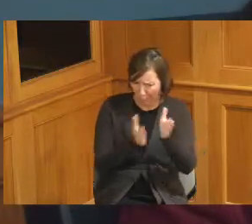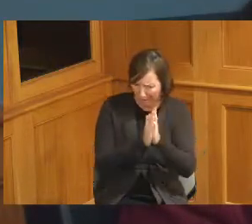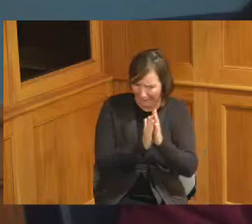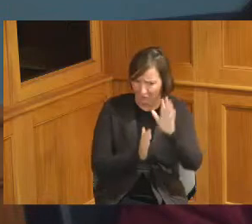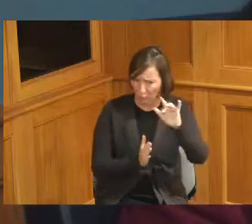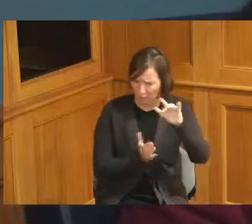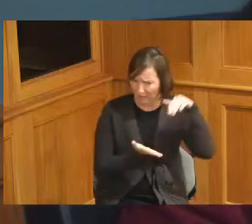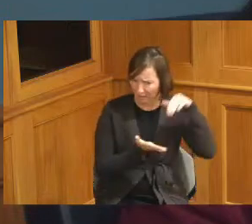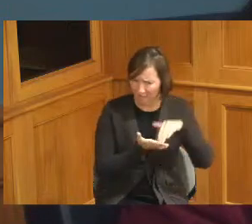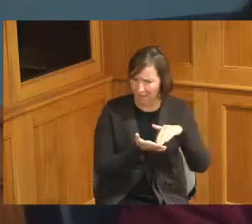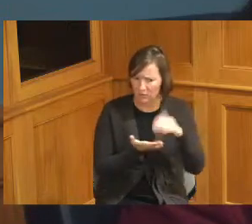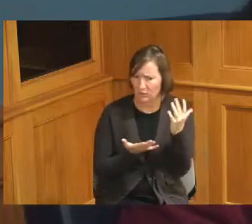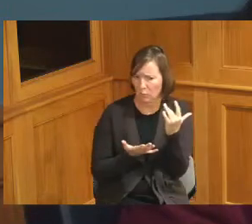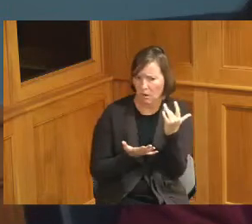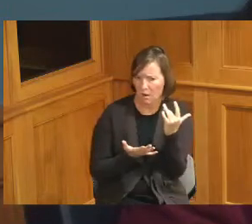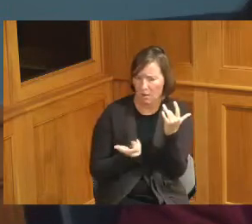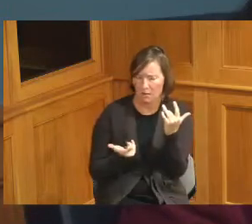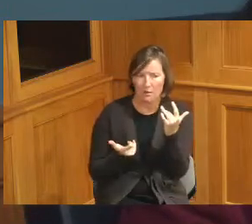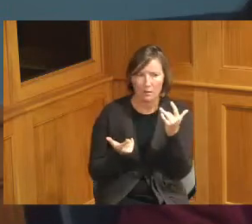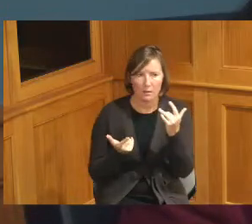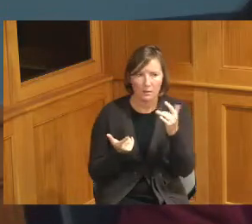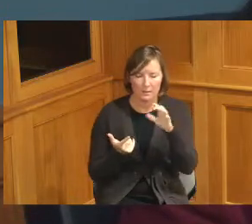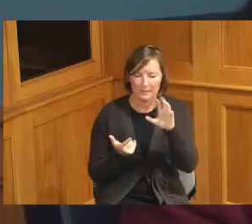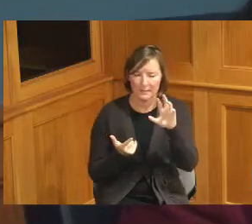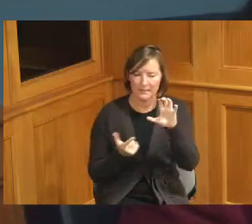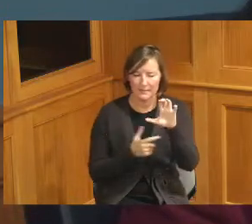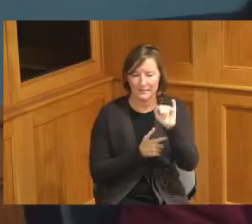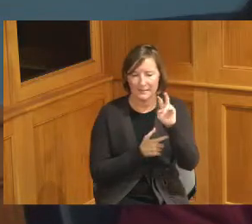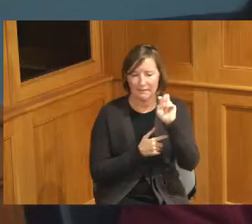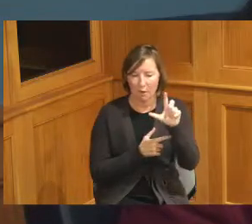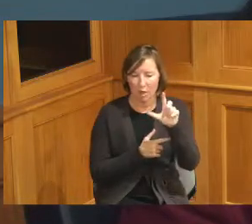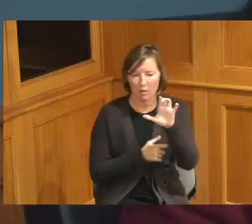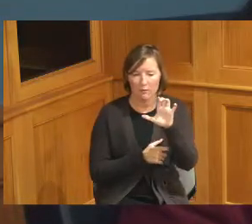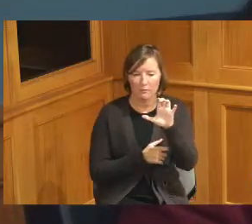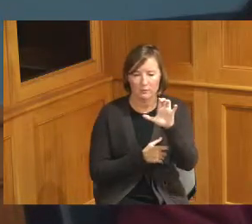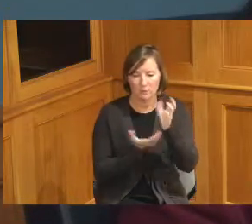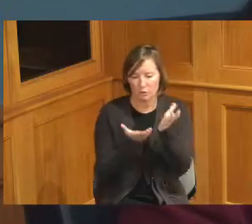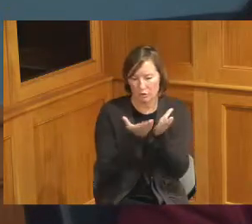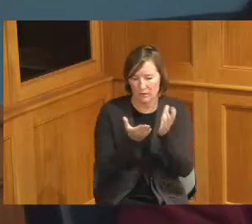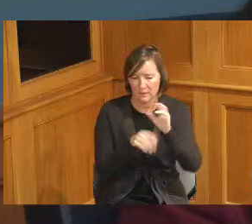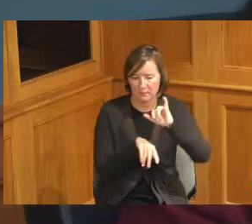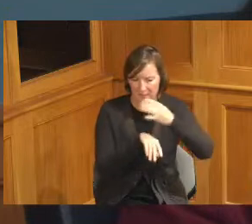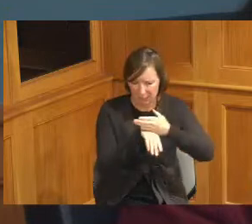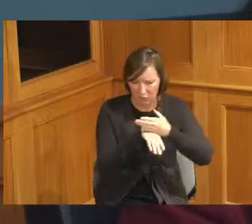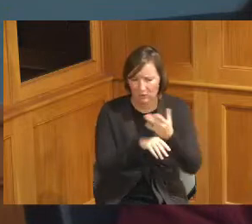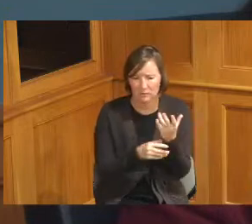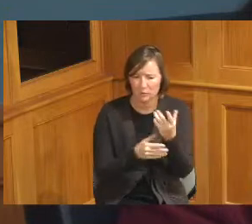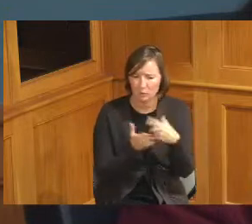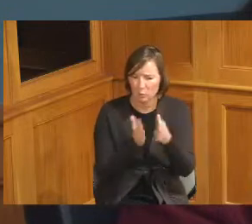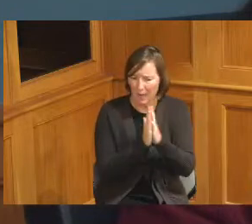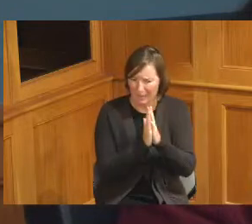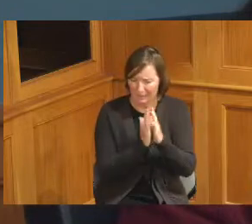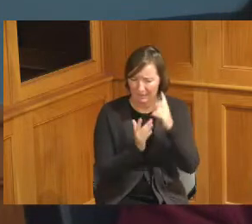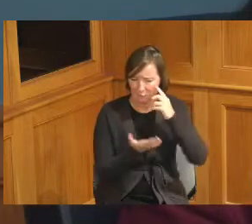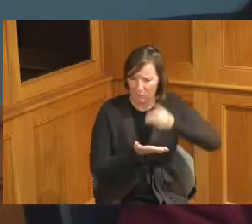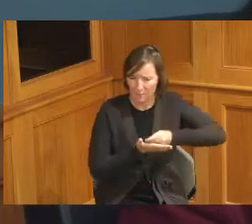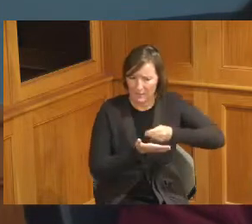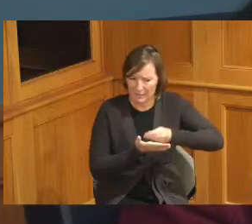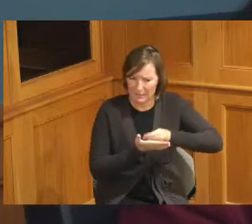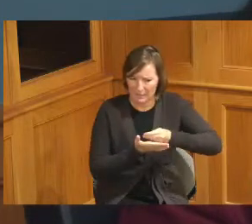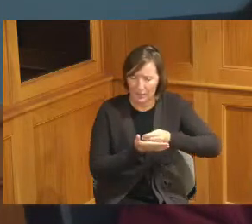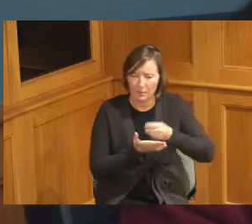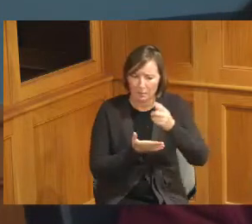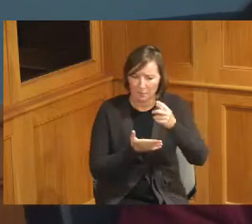Or that's kind of I'm sorry. the civil service position that you're asking, position for management on your efficiency